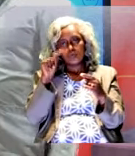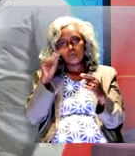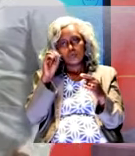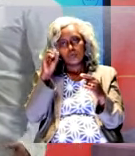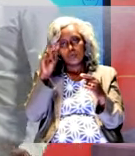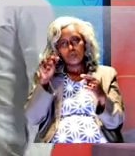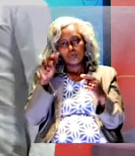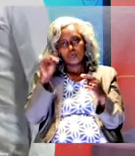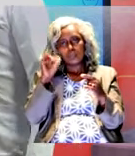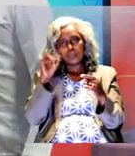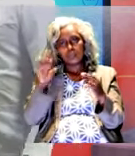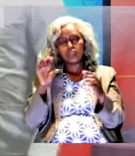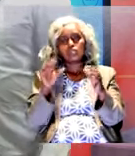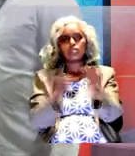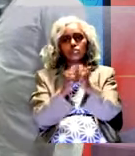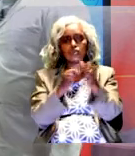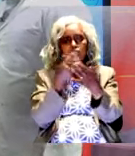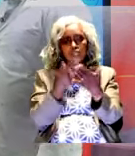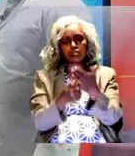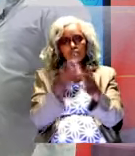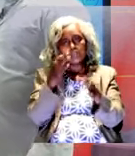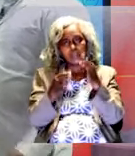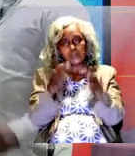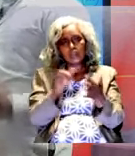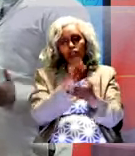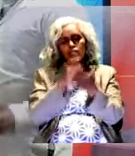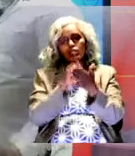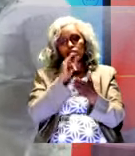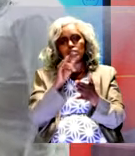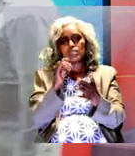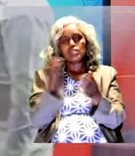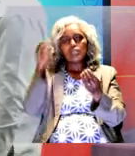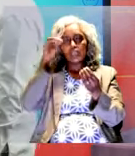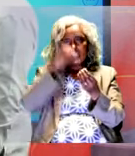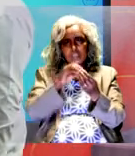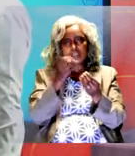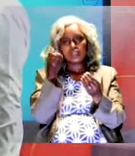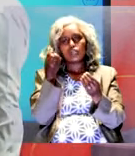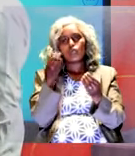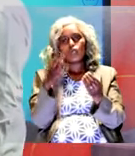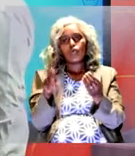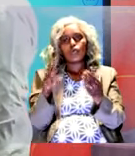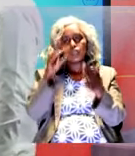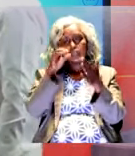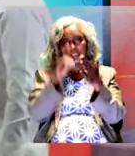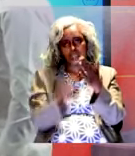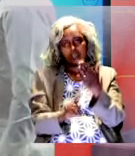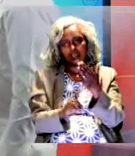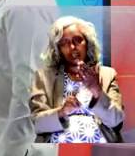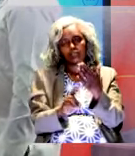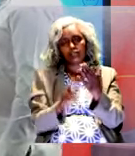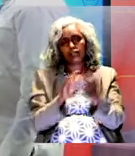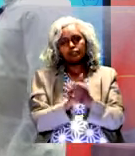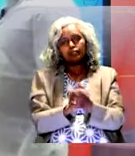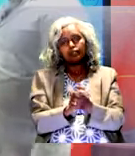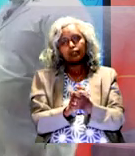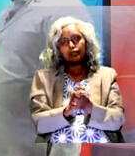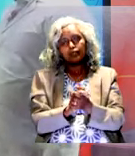sequence or a monotone sequence if it is either increasing or